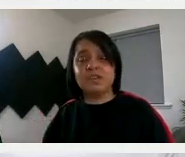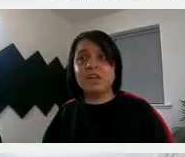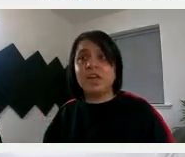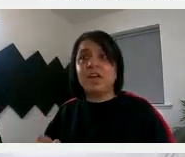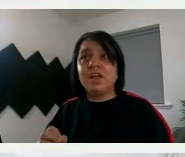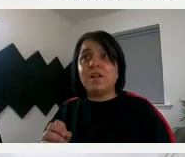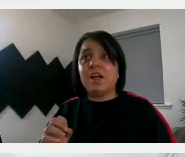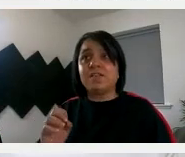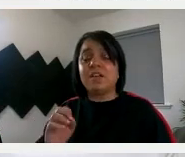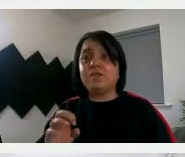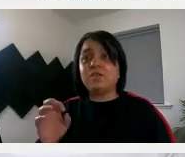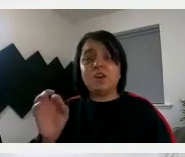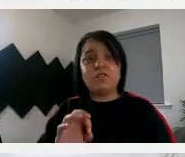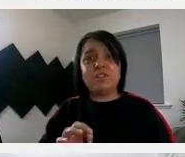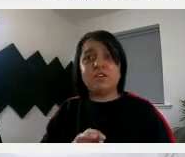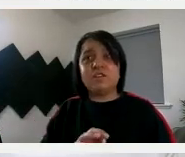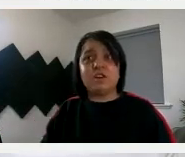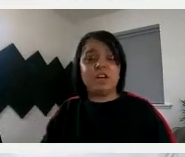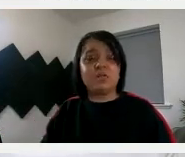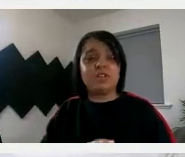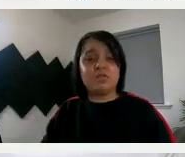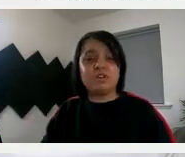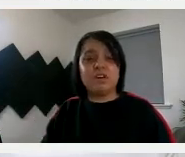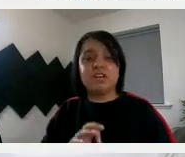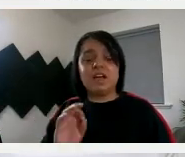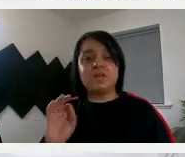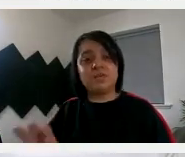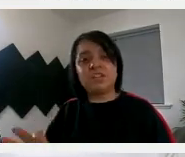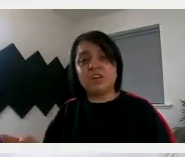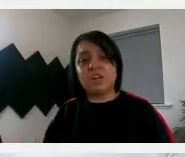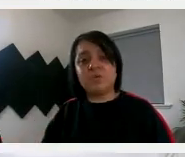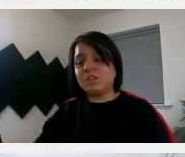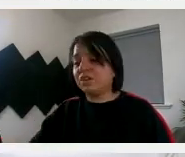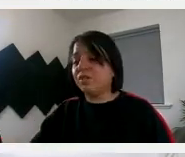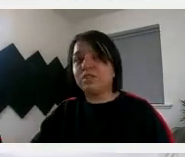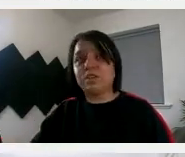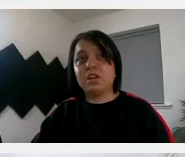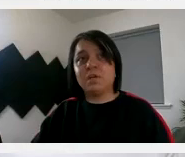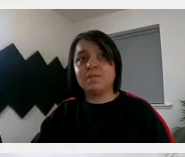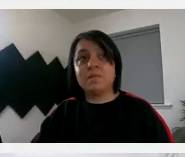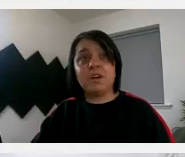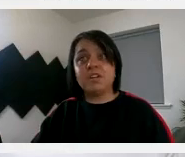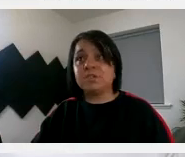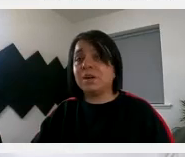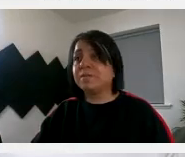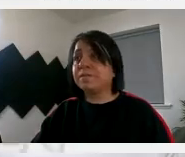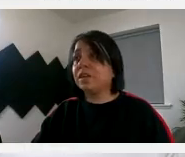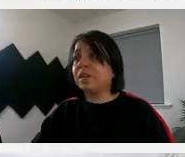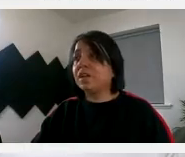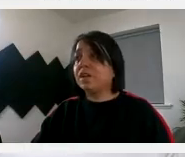Language. And they use Irish Sign Language in Northern Ireland and British Sign Language in Northern Ireland as